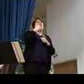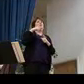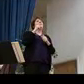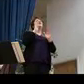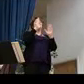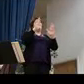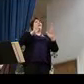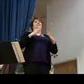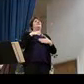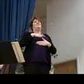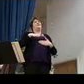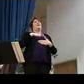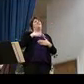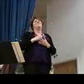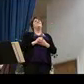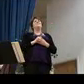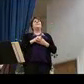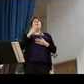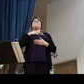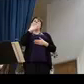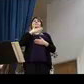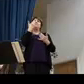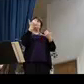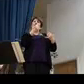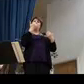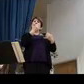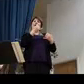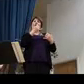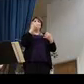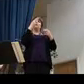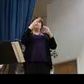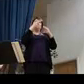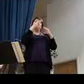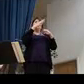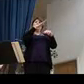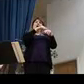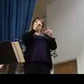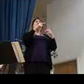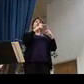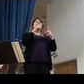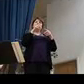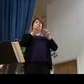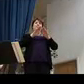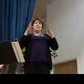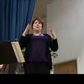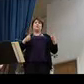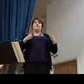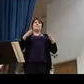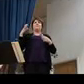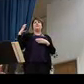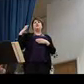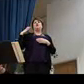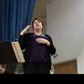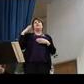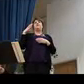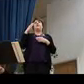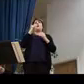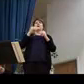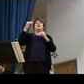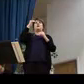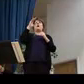now to call to the podium the Chief Executive Officer and Dean of Great Falls College MSU, Dr. Susan